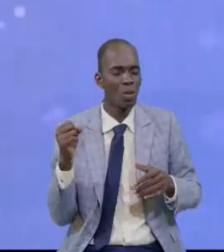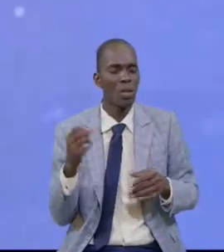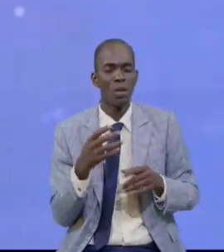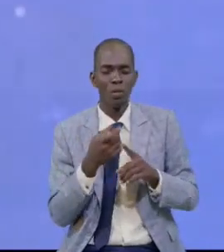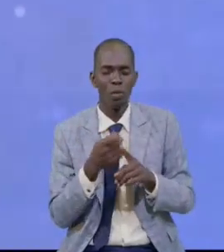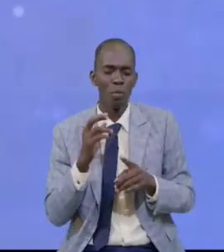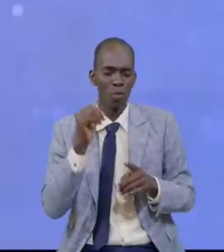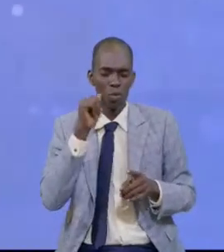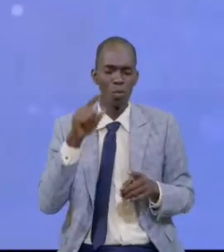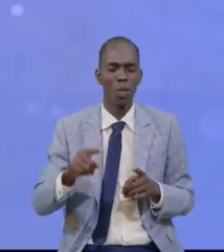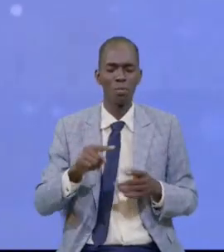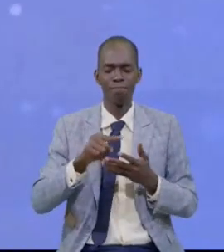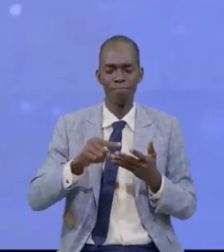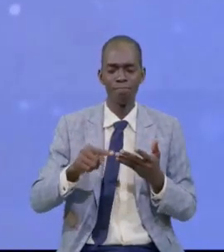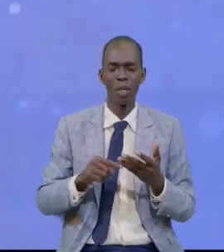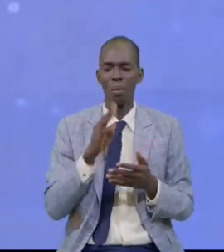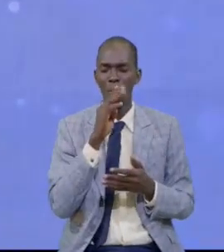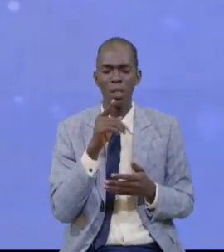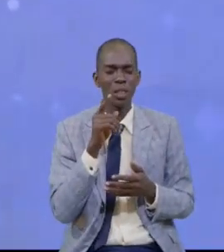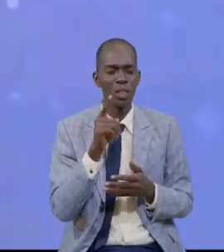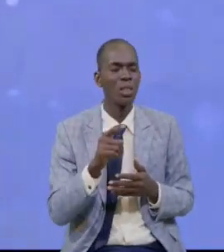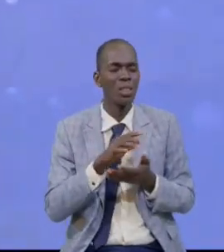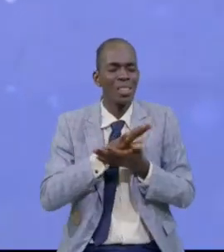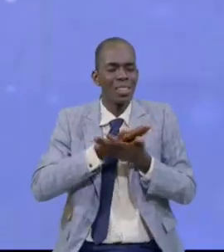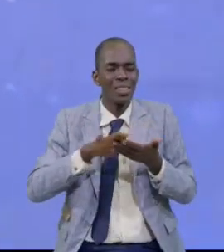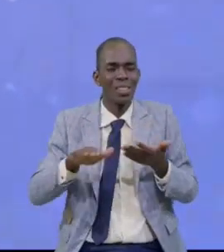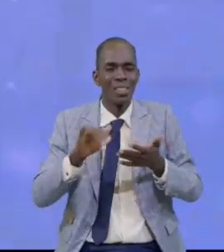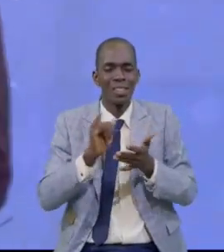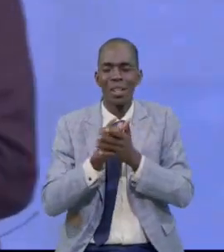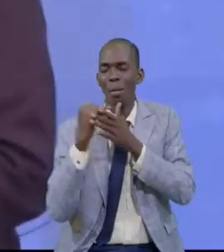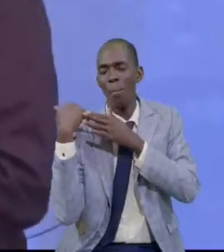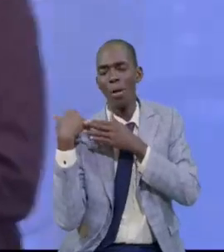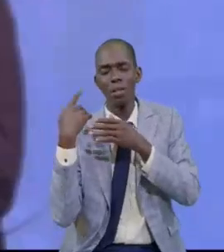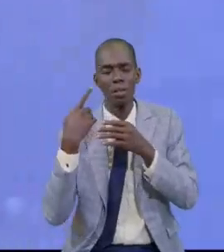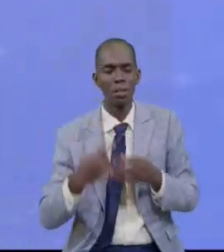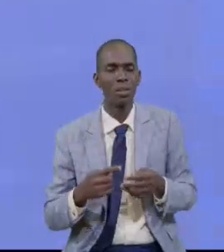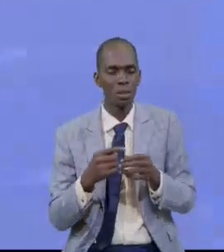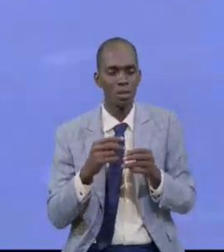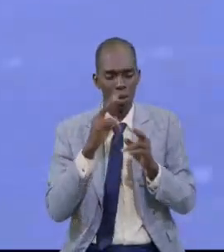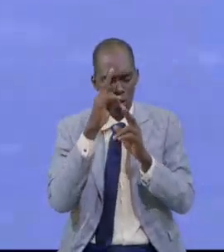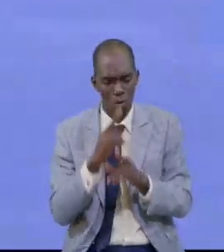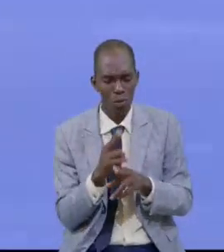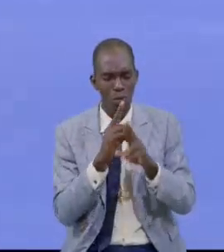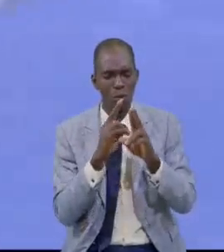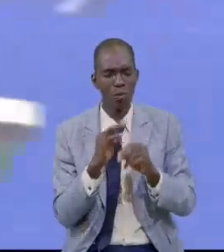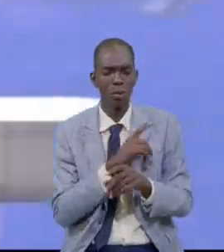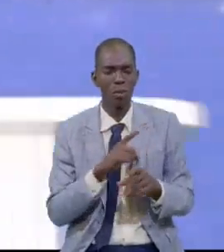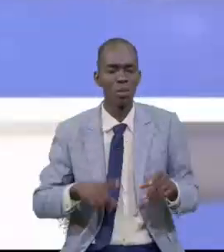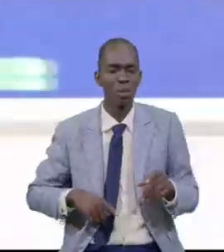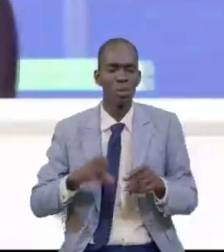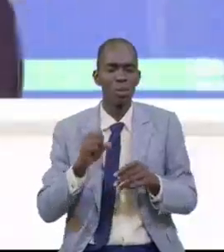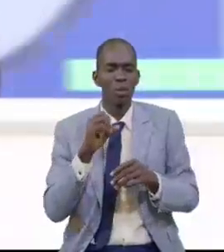clean that bear the vessels of the Lord, so that your life will